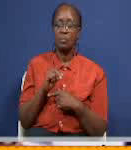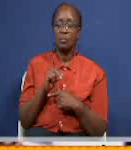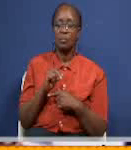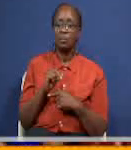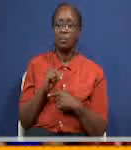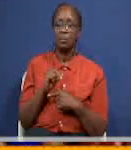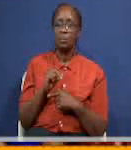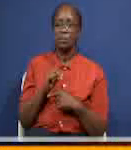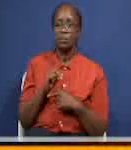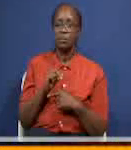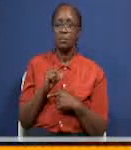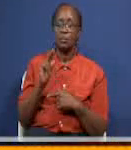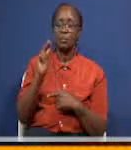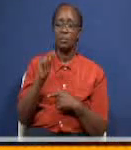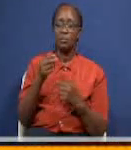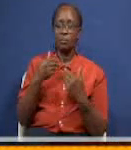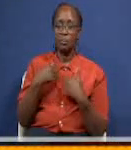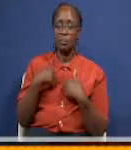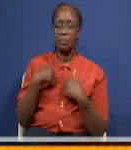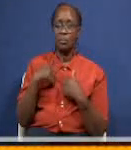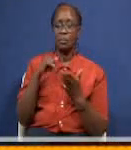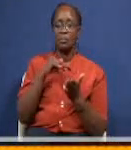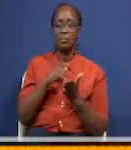The nays have it. The legal team